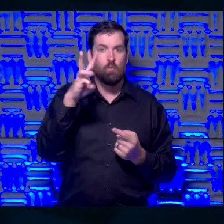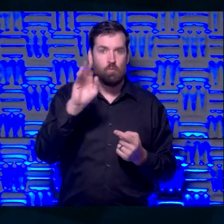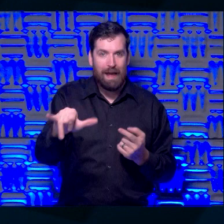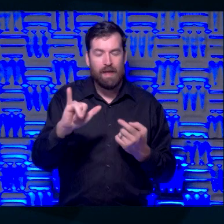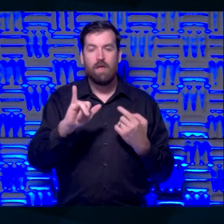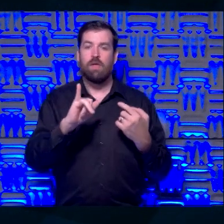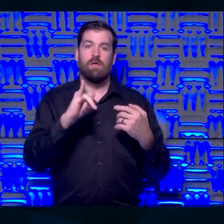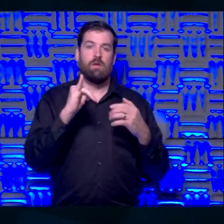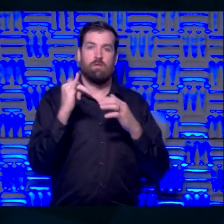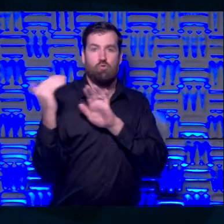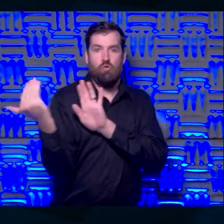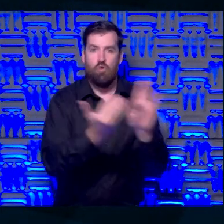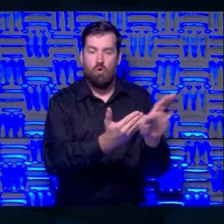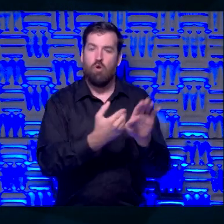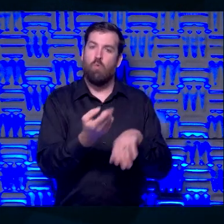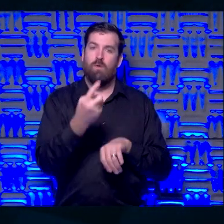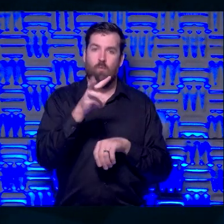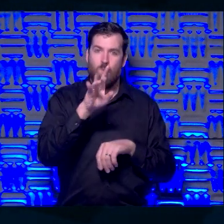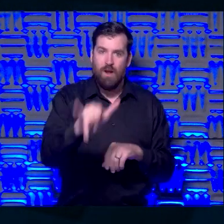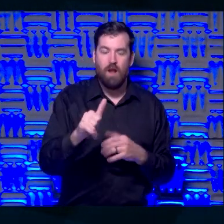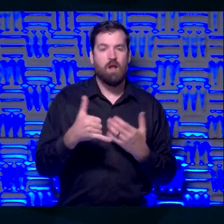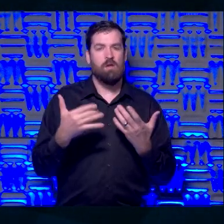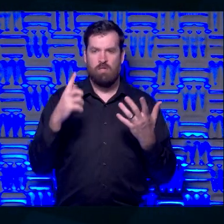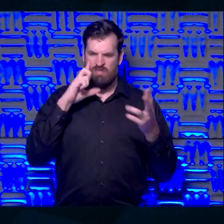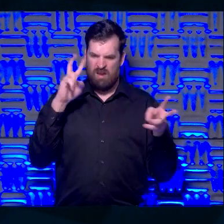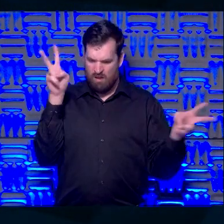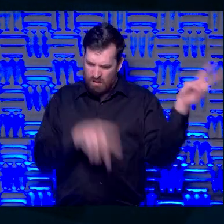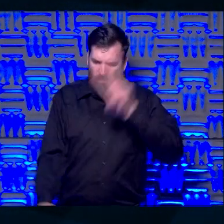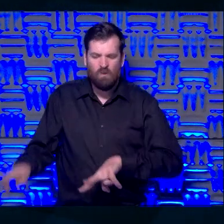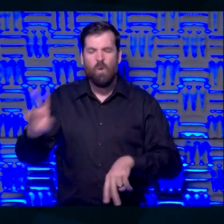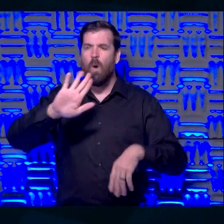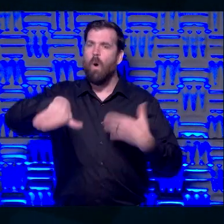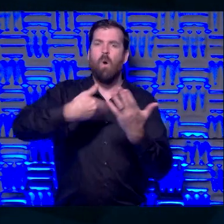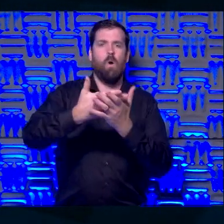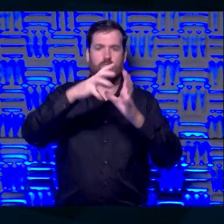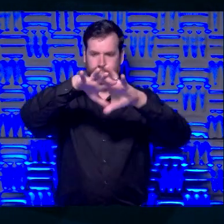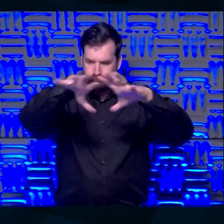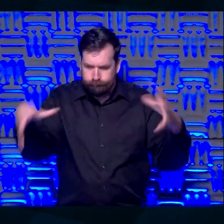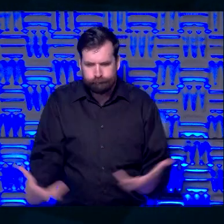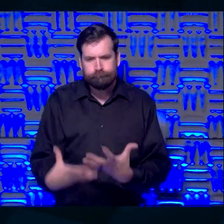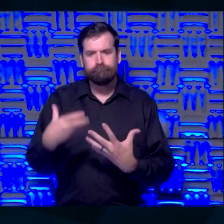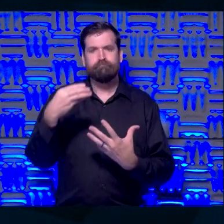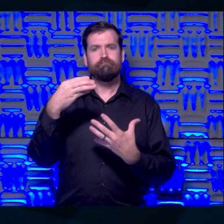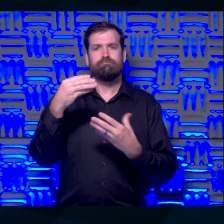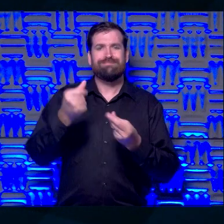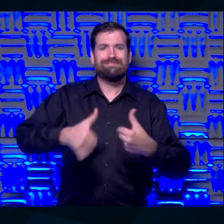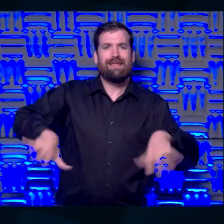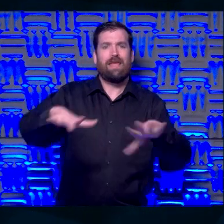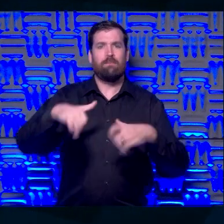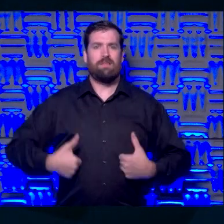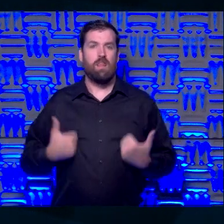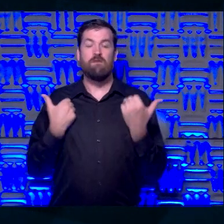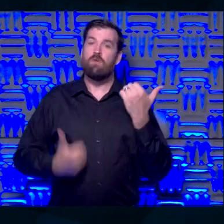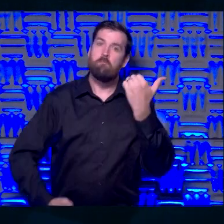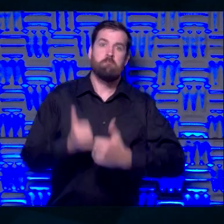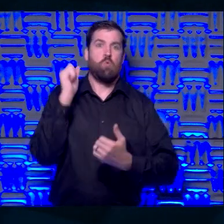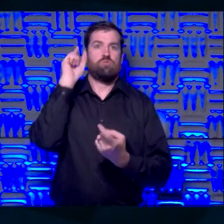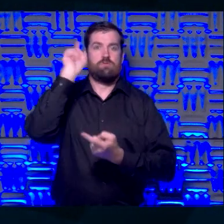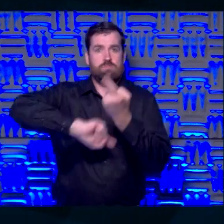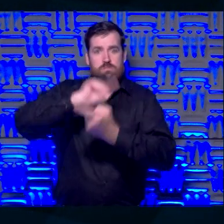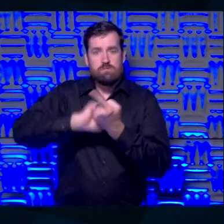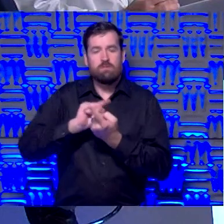really trying to think through every element of campus life in a way that allows to have as much face-to-face interaction as